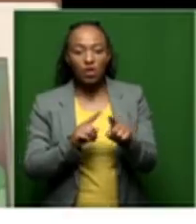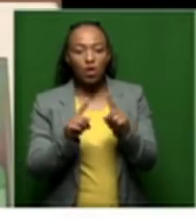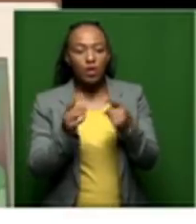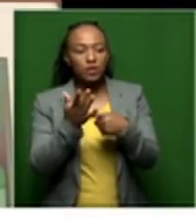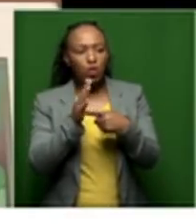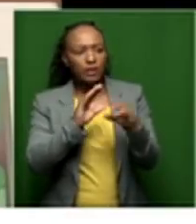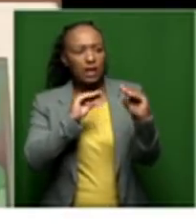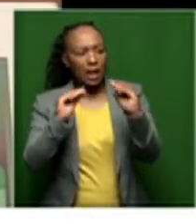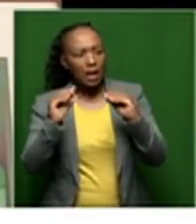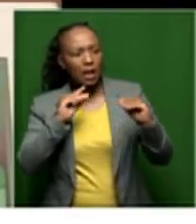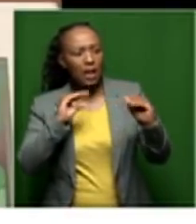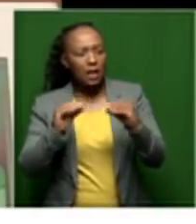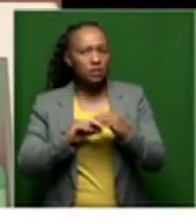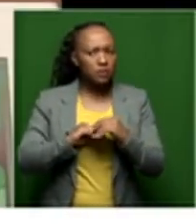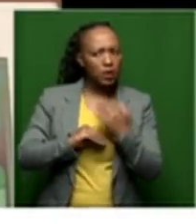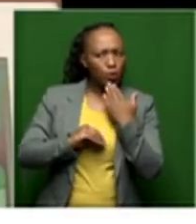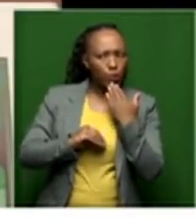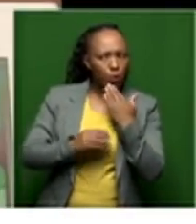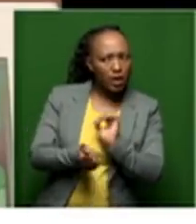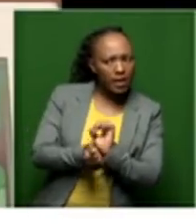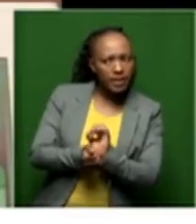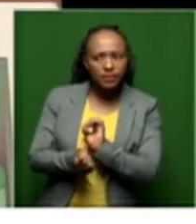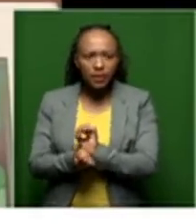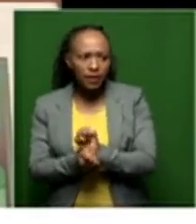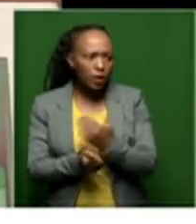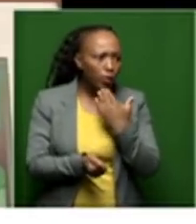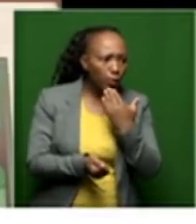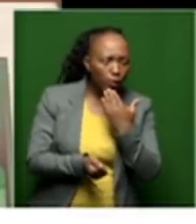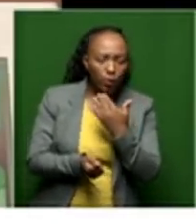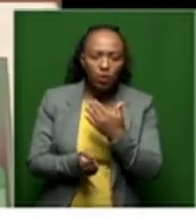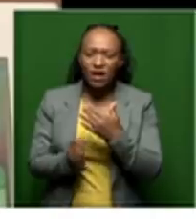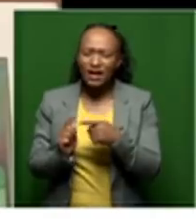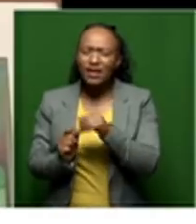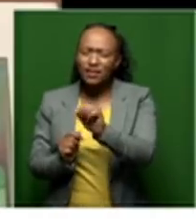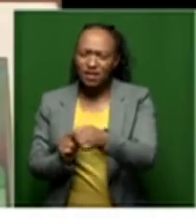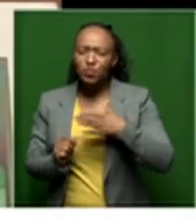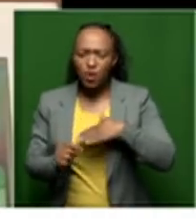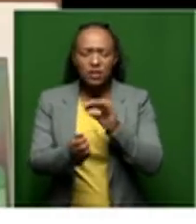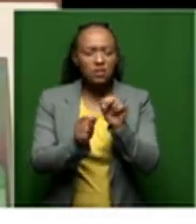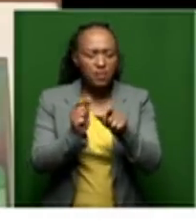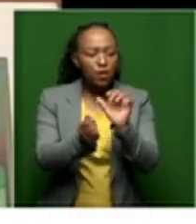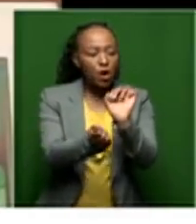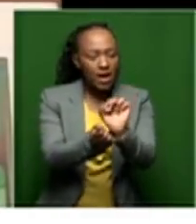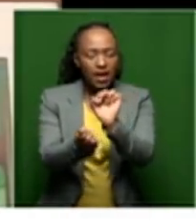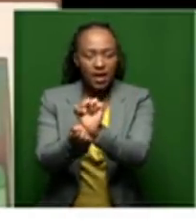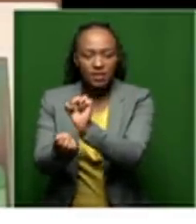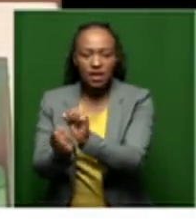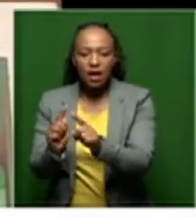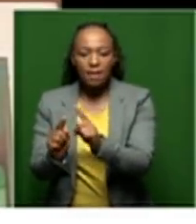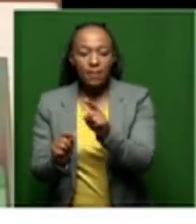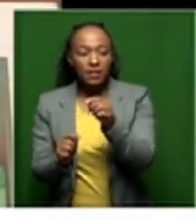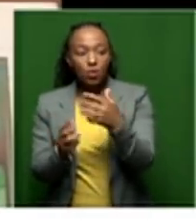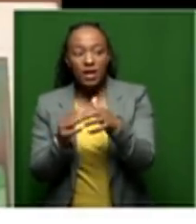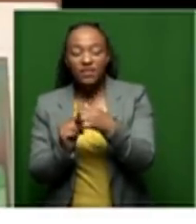heightened speculation. Of course, we want the arrest, but I don't think that what was said yesterday is